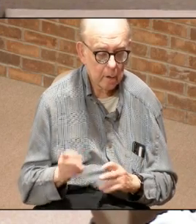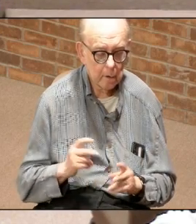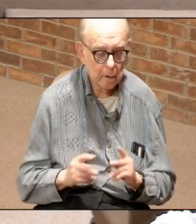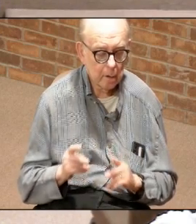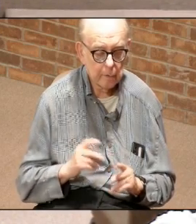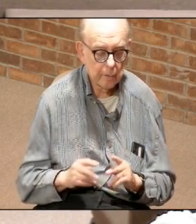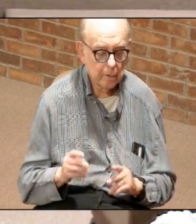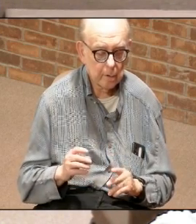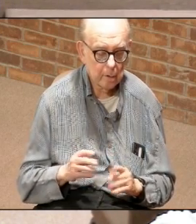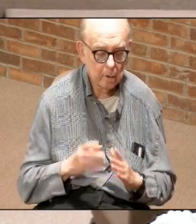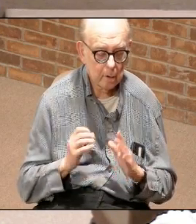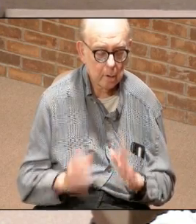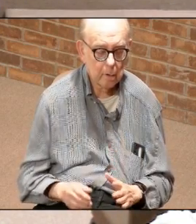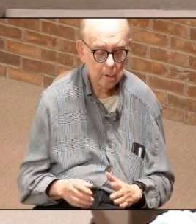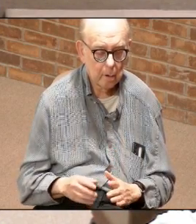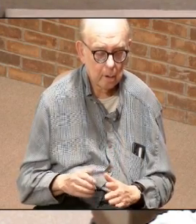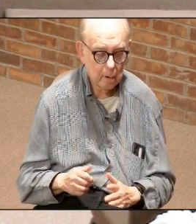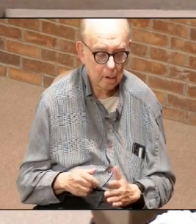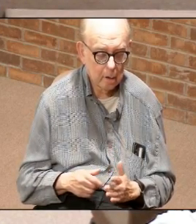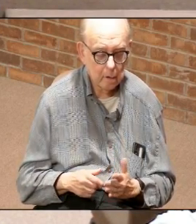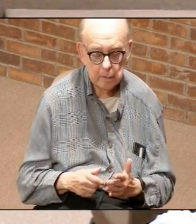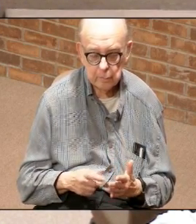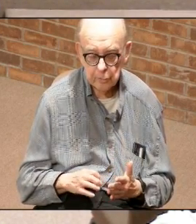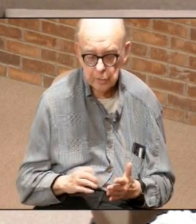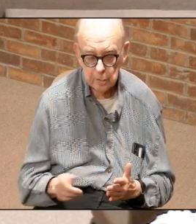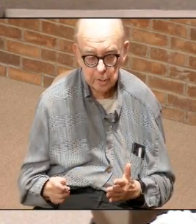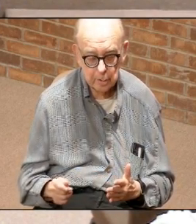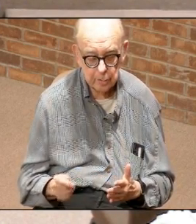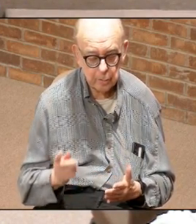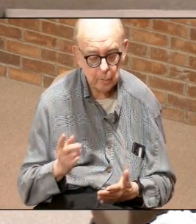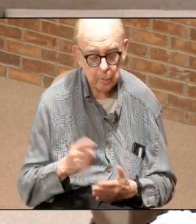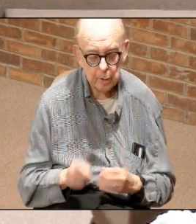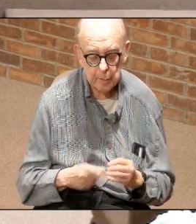loans. Well, what about the people that paid theirs off?